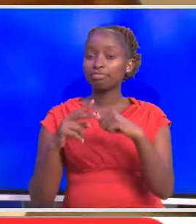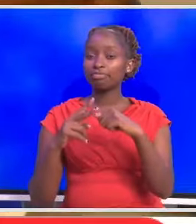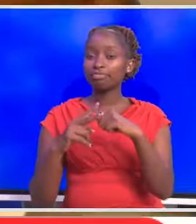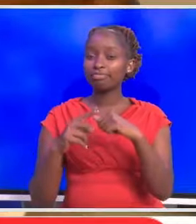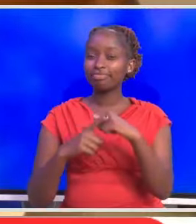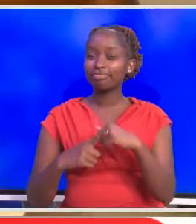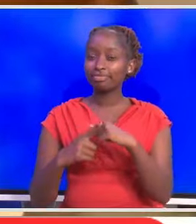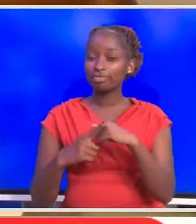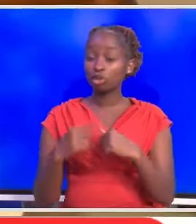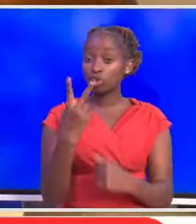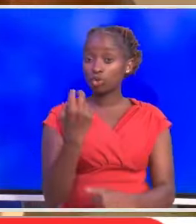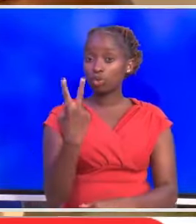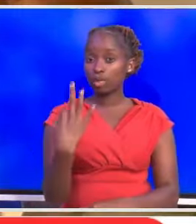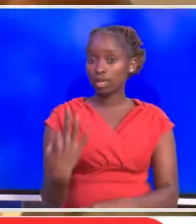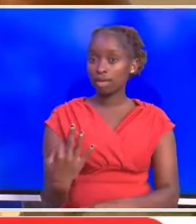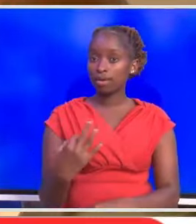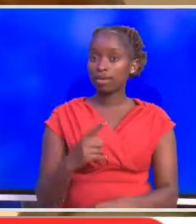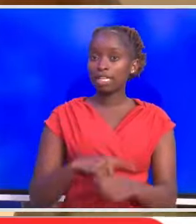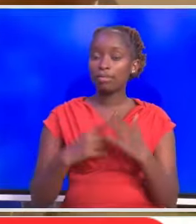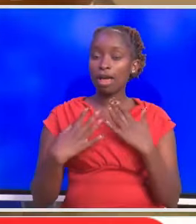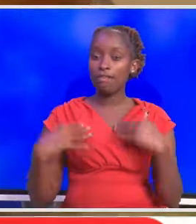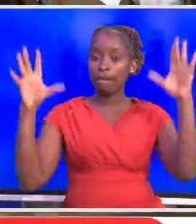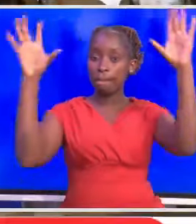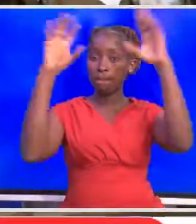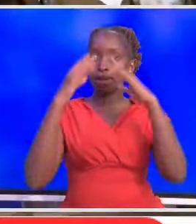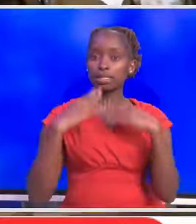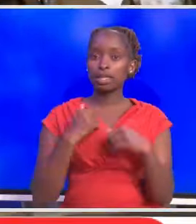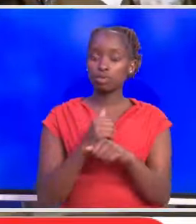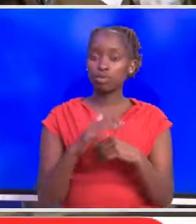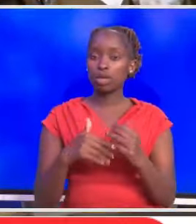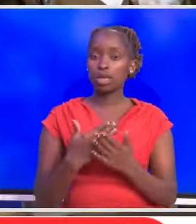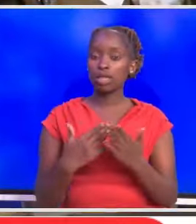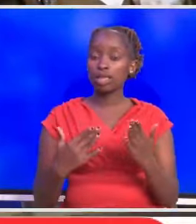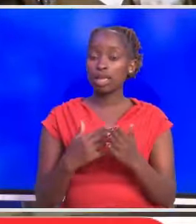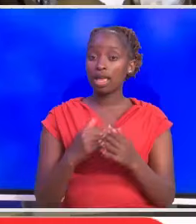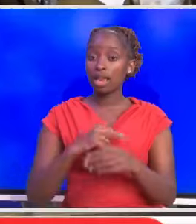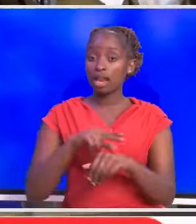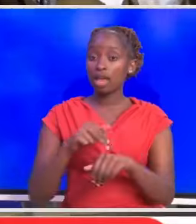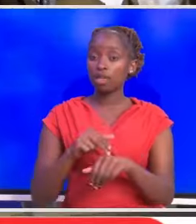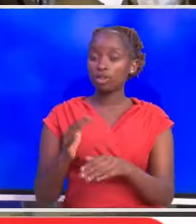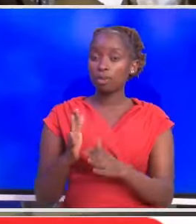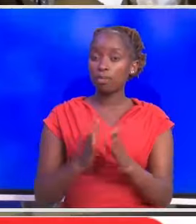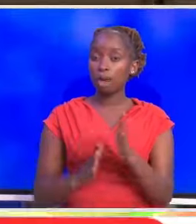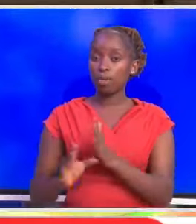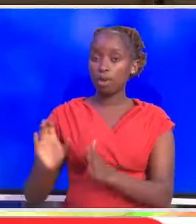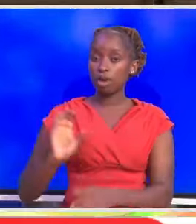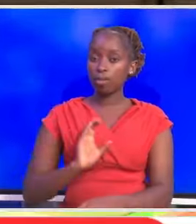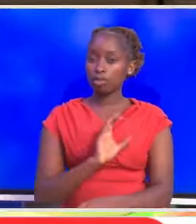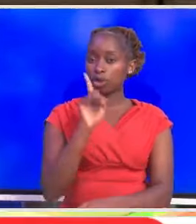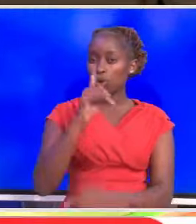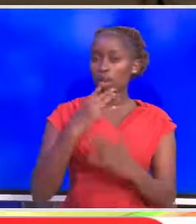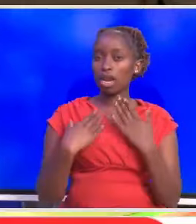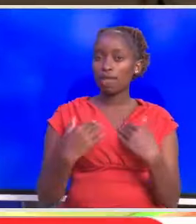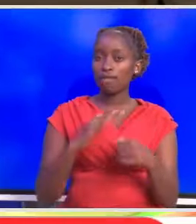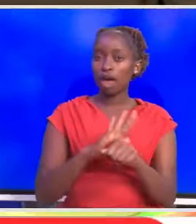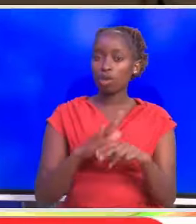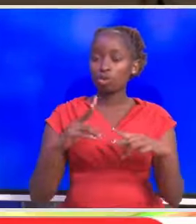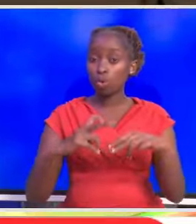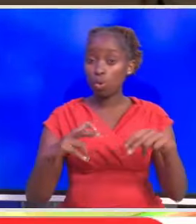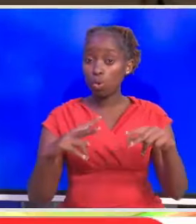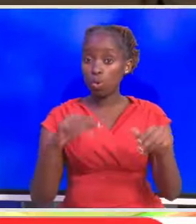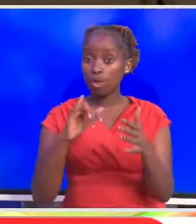extended his assent. The Finance and National Planning Committee report is one of several revisions to the